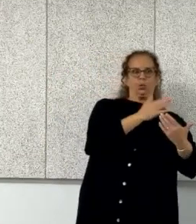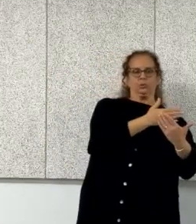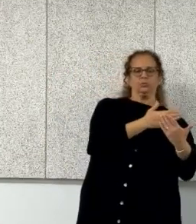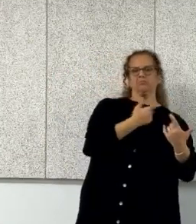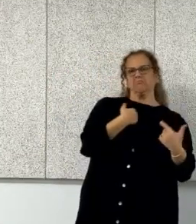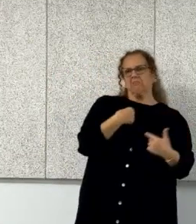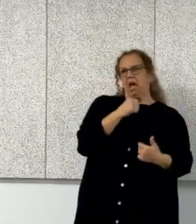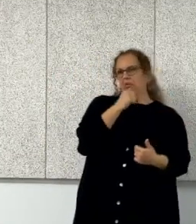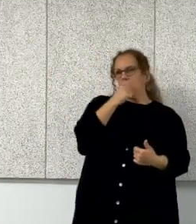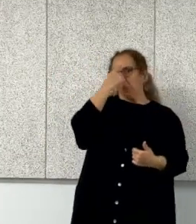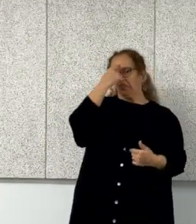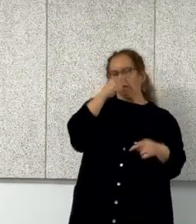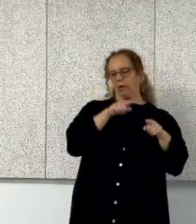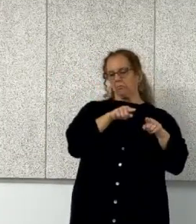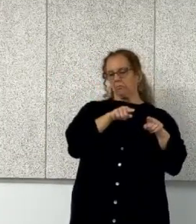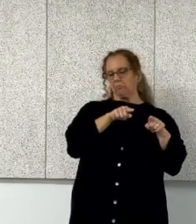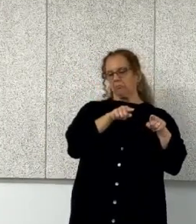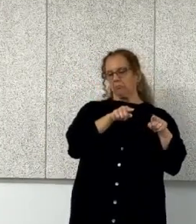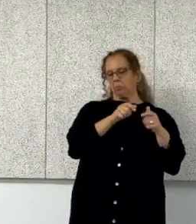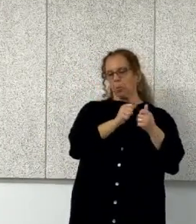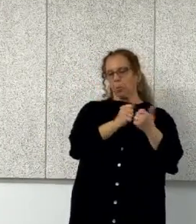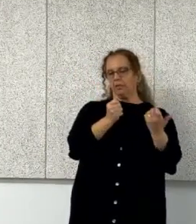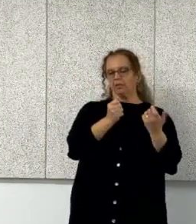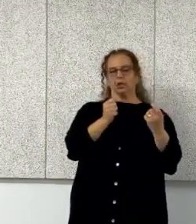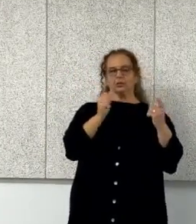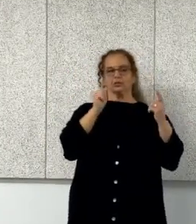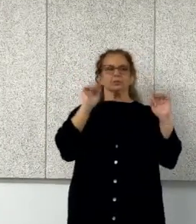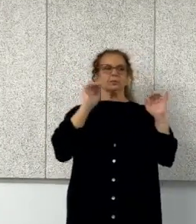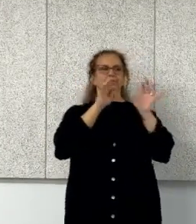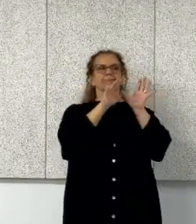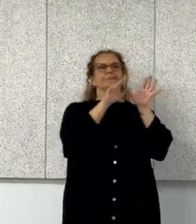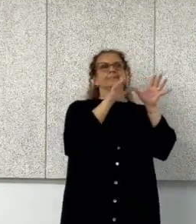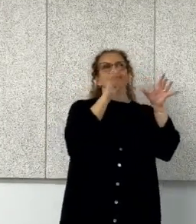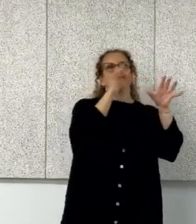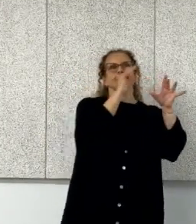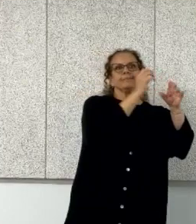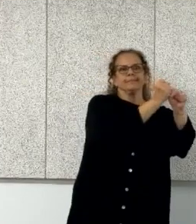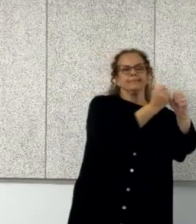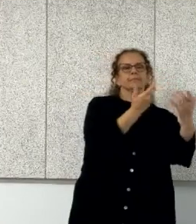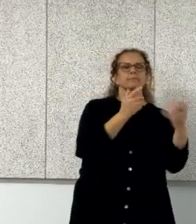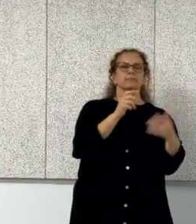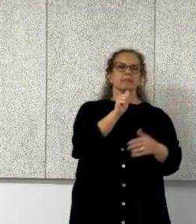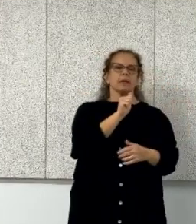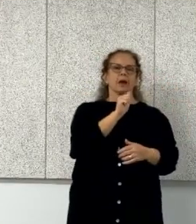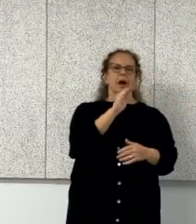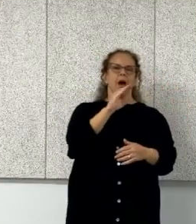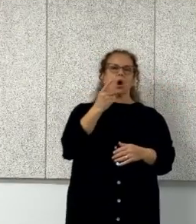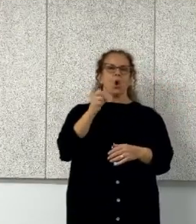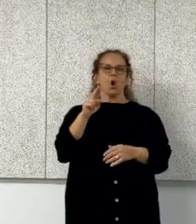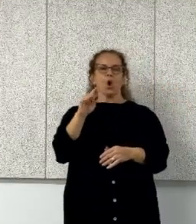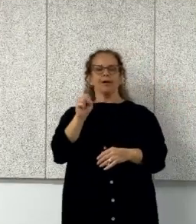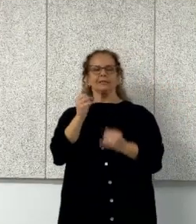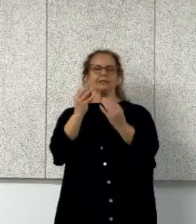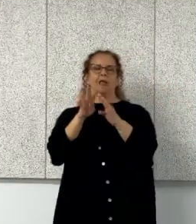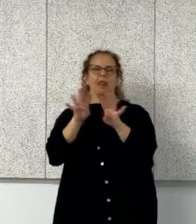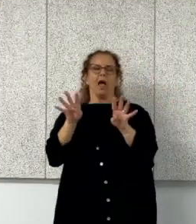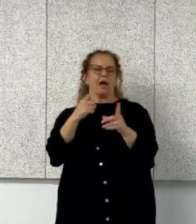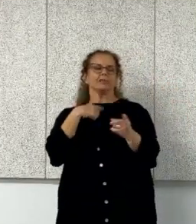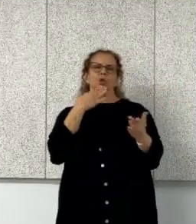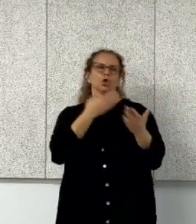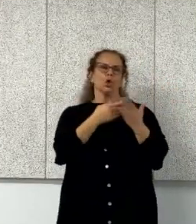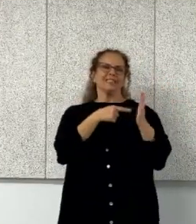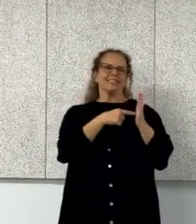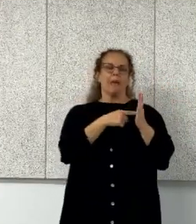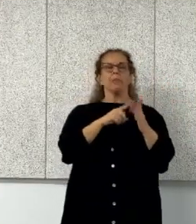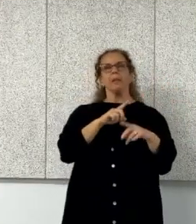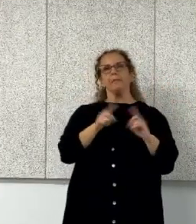any, you know, anything other than spectacle, actually. Course Line is a great example, but, you know, your dusty old